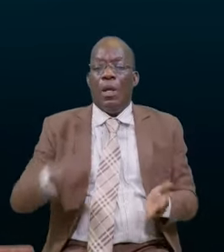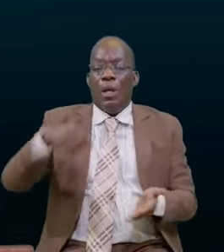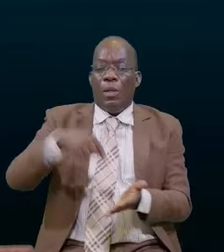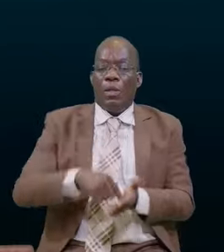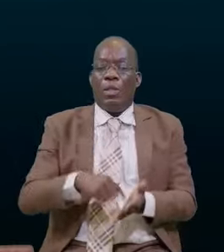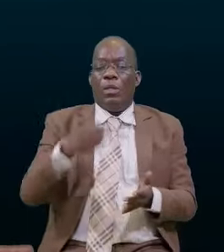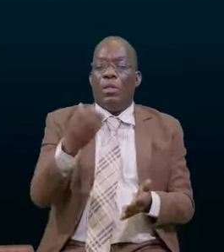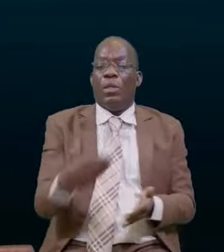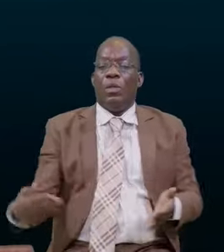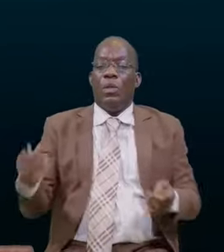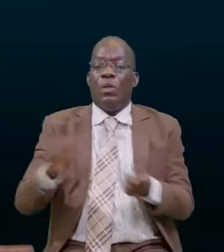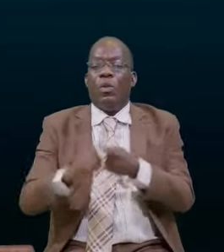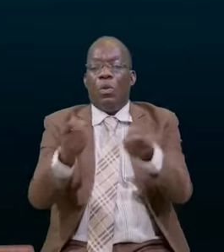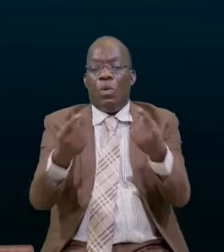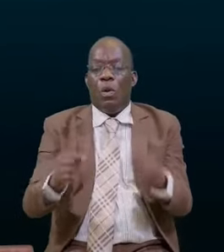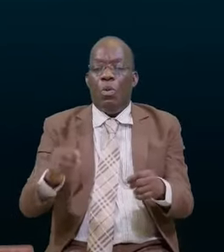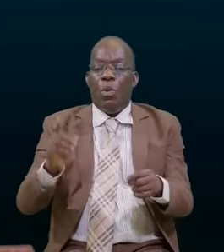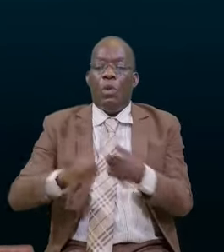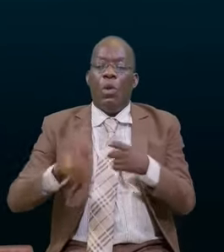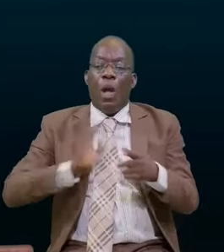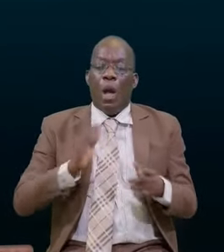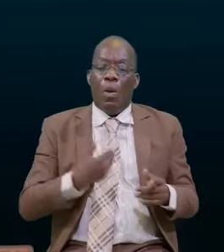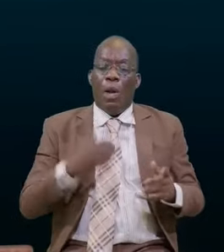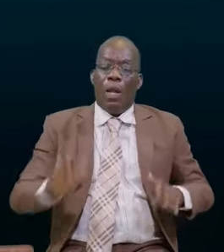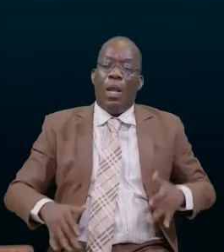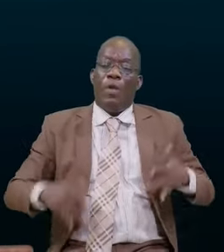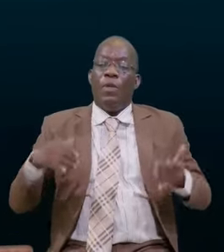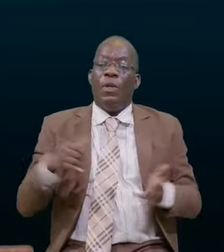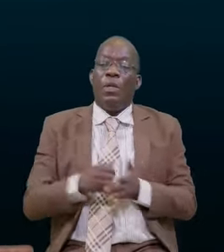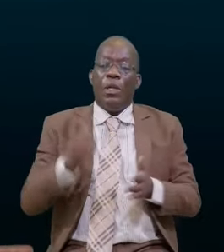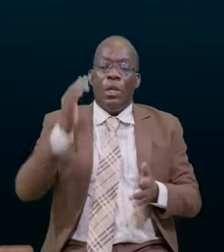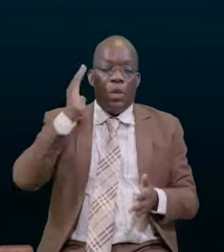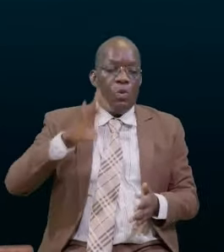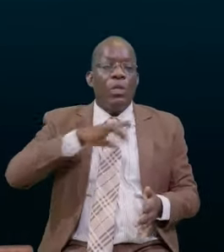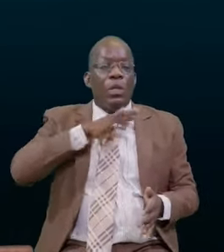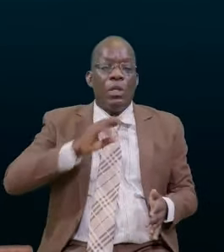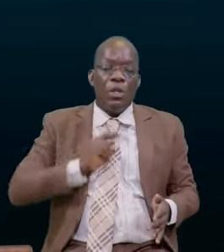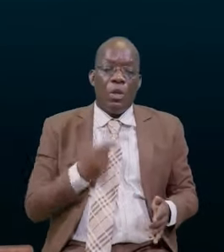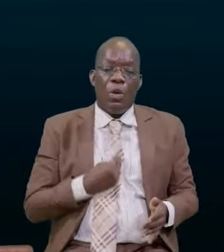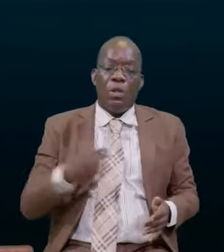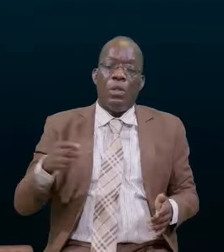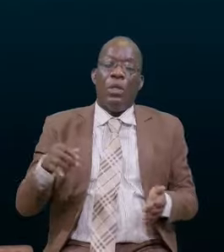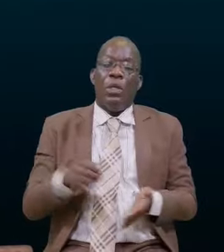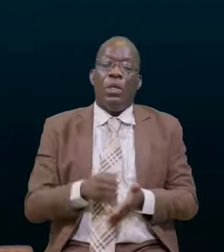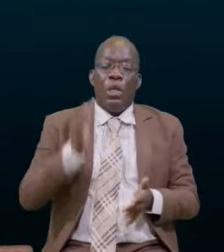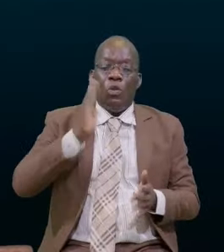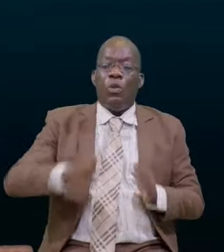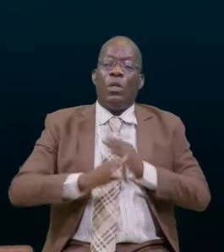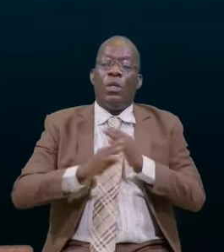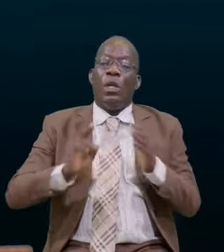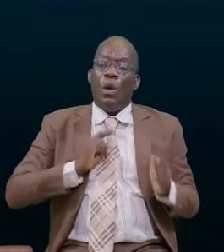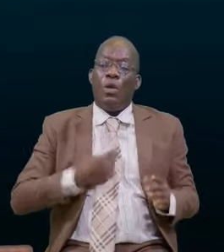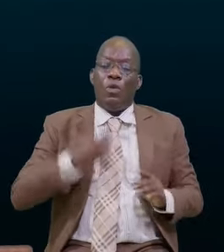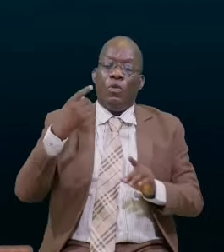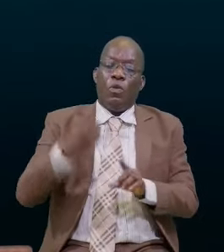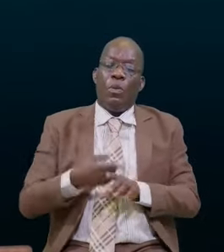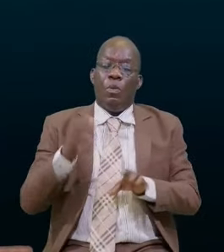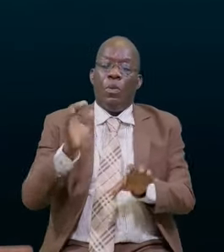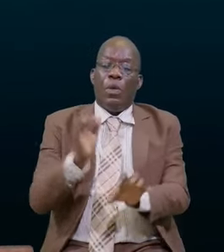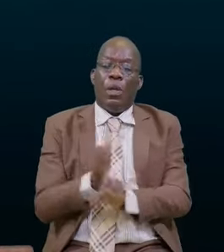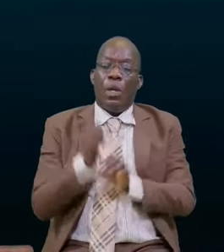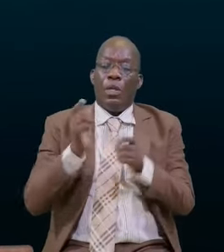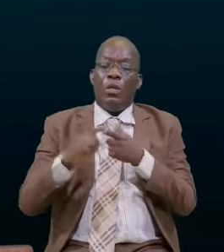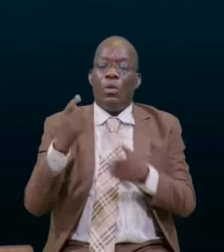it will defile us it will make us to be hindered from being able to get to the end of the journey in Hebrews